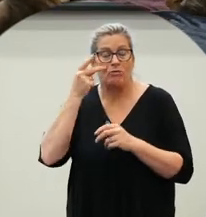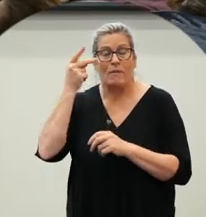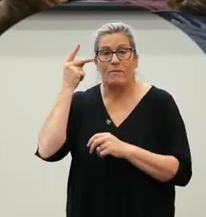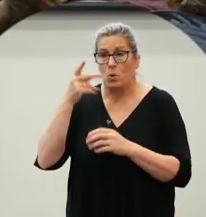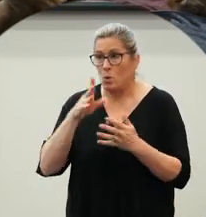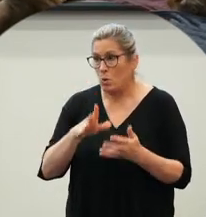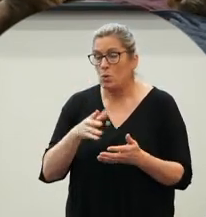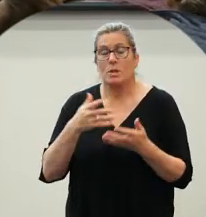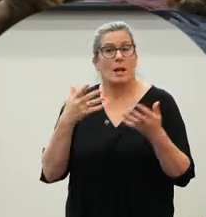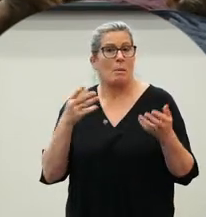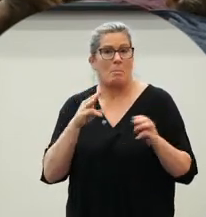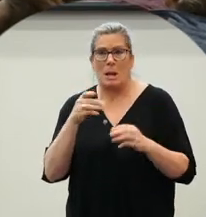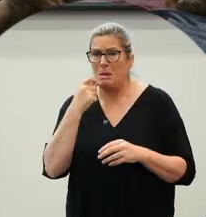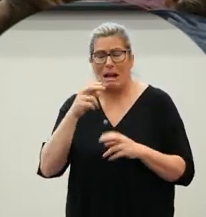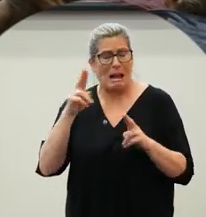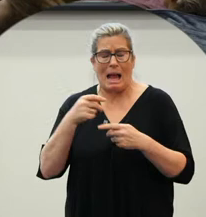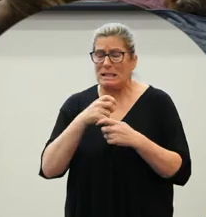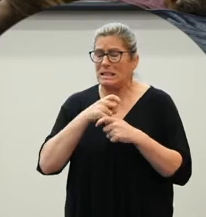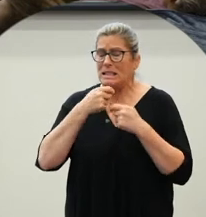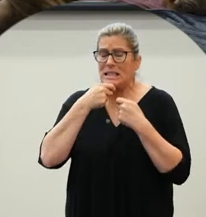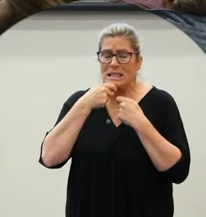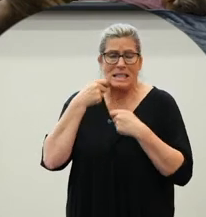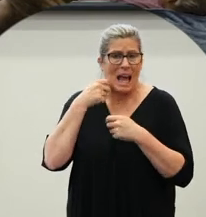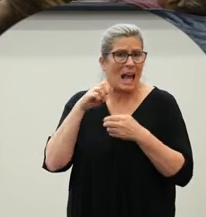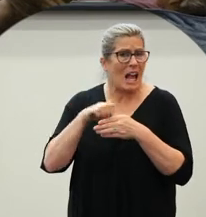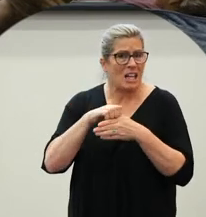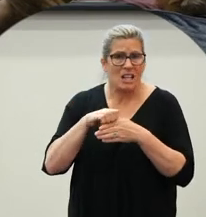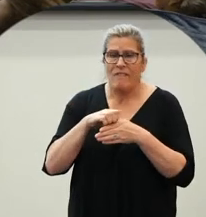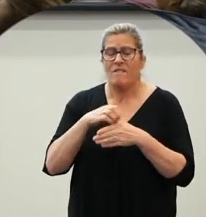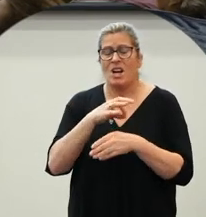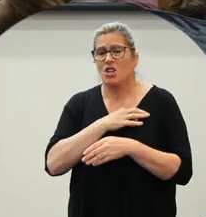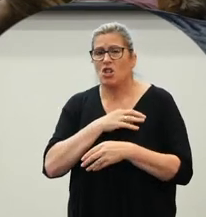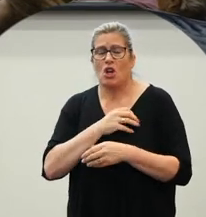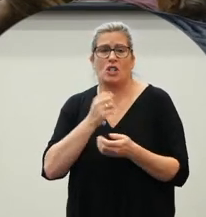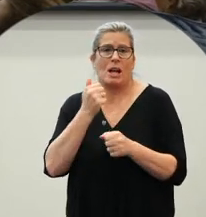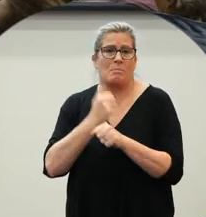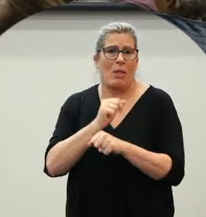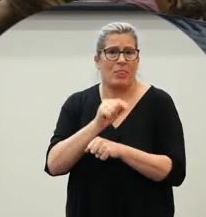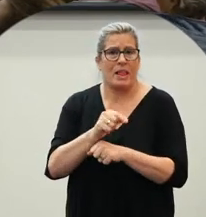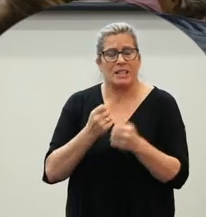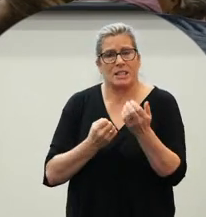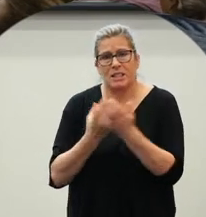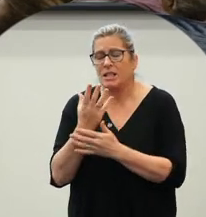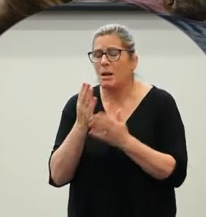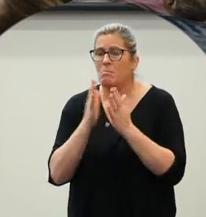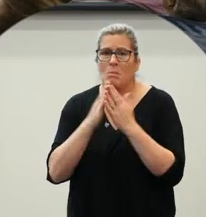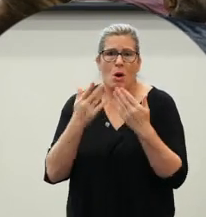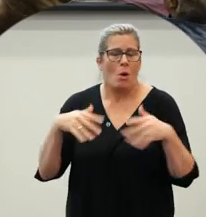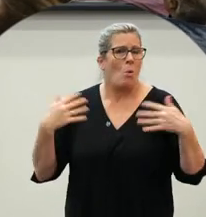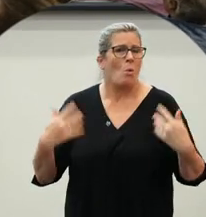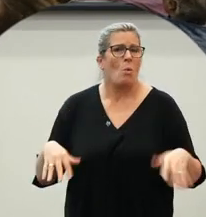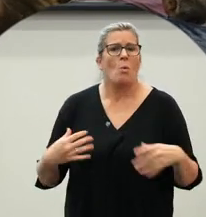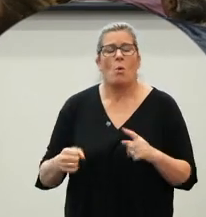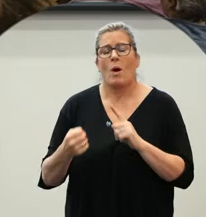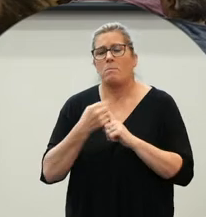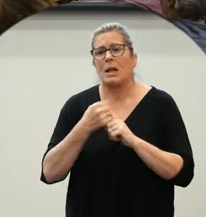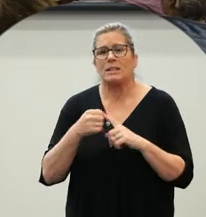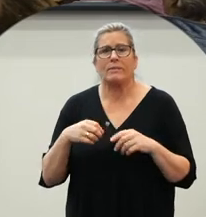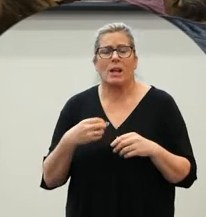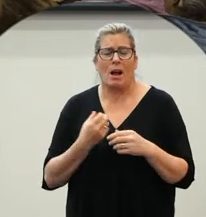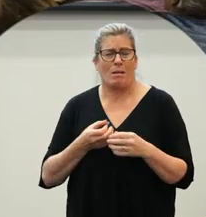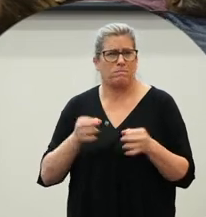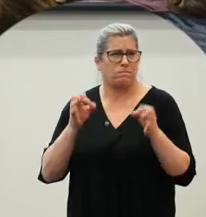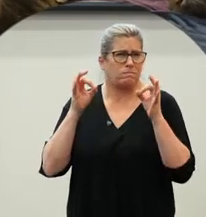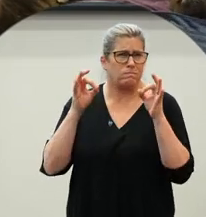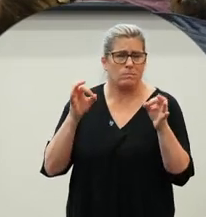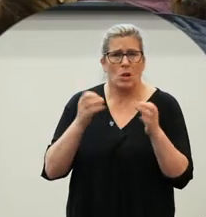overstate how good this book is. Ben McIntyre, writing in The Times, wrote that it's fascinating and O'Driscoll's research is impressive. And it is a really astonishing story